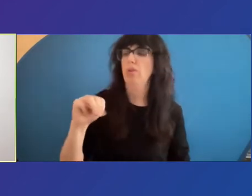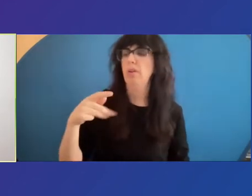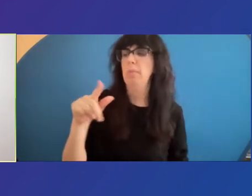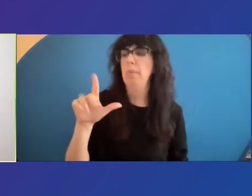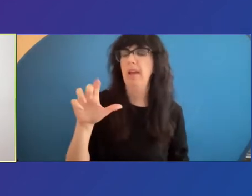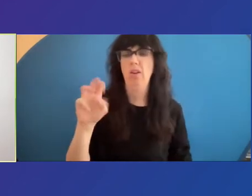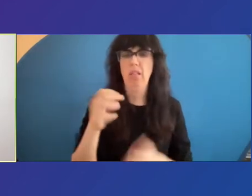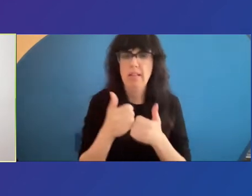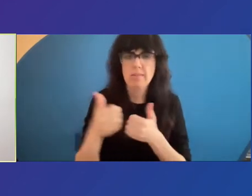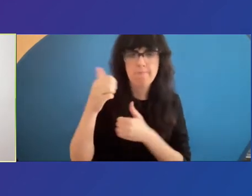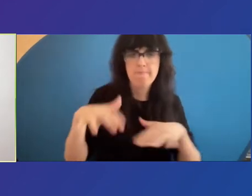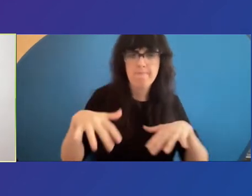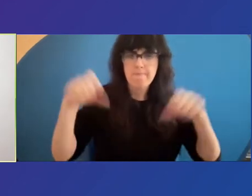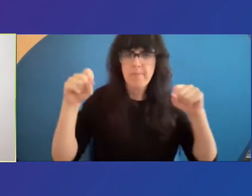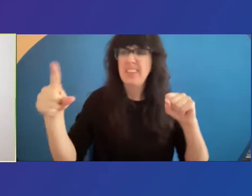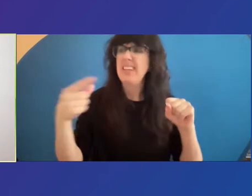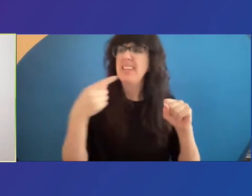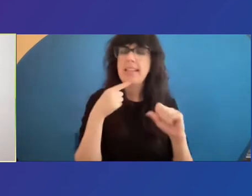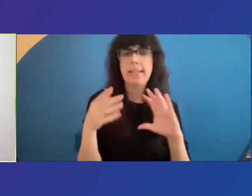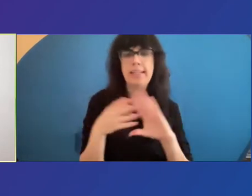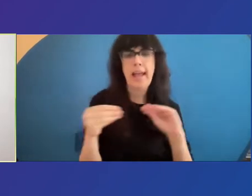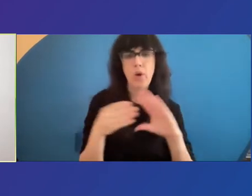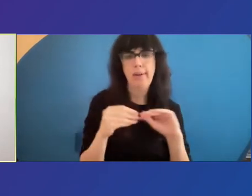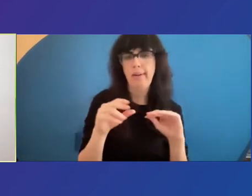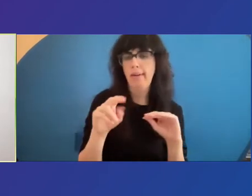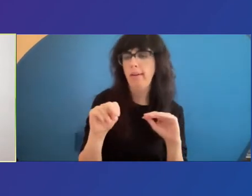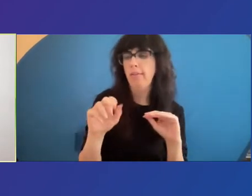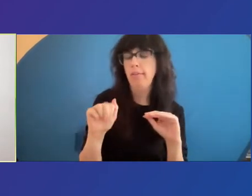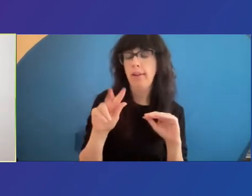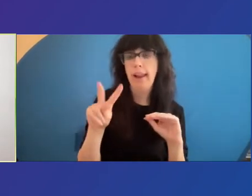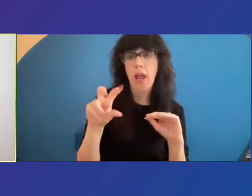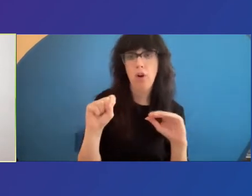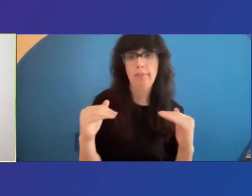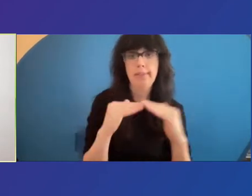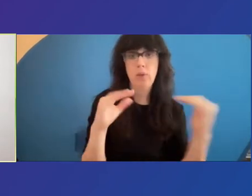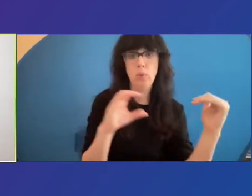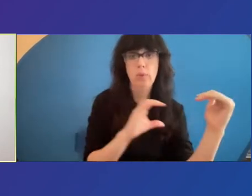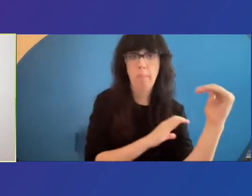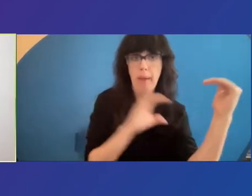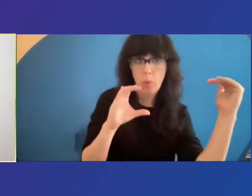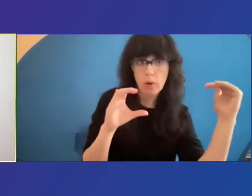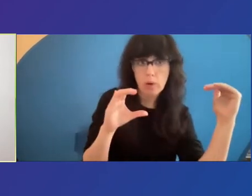narrative is power. This conversation presents innovative